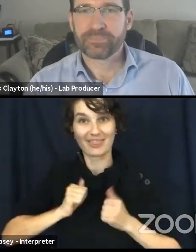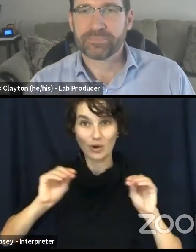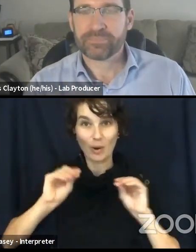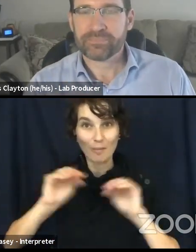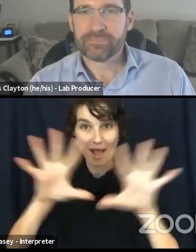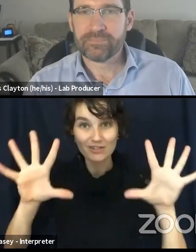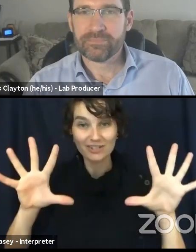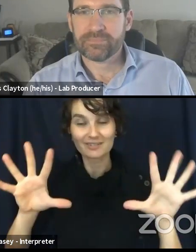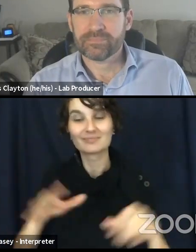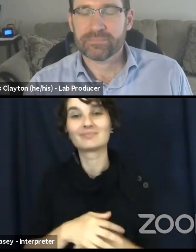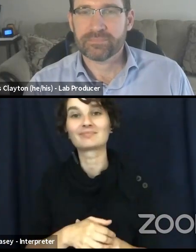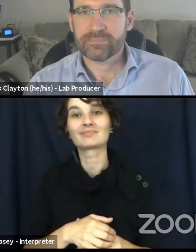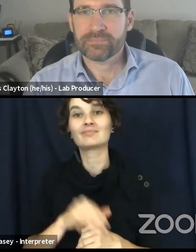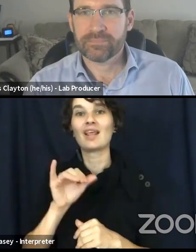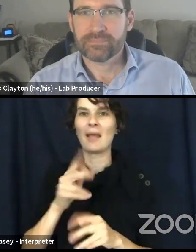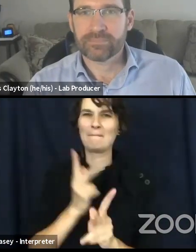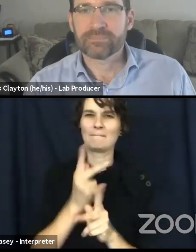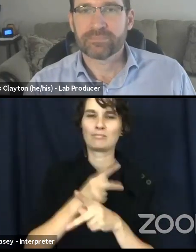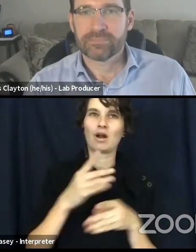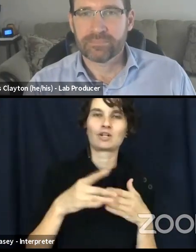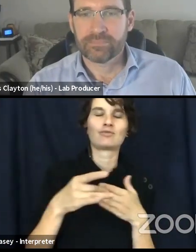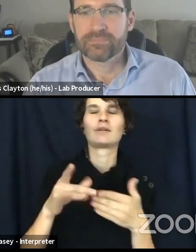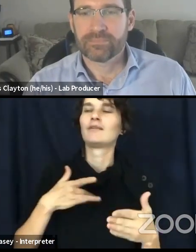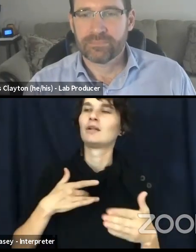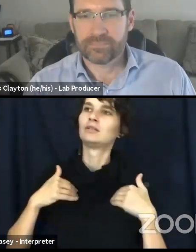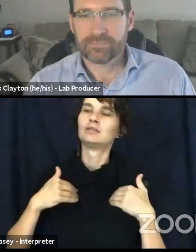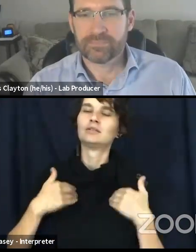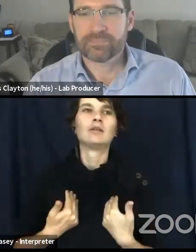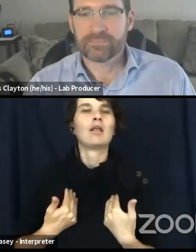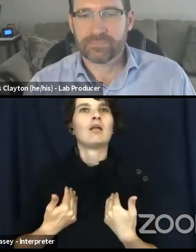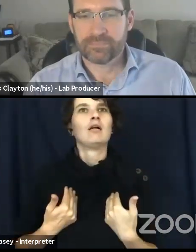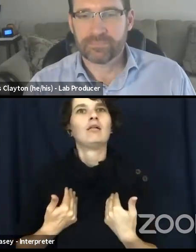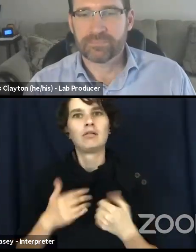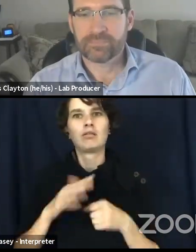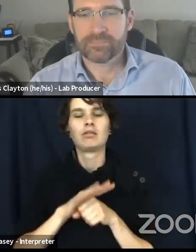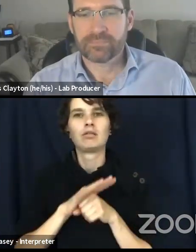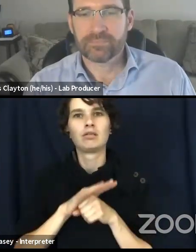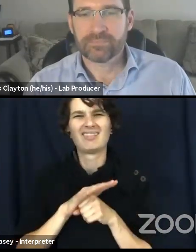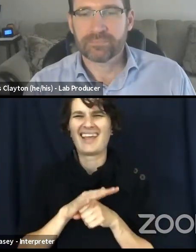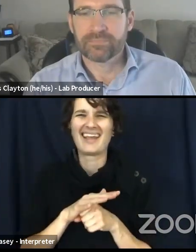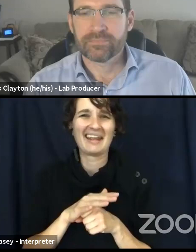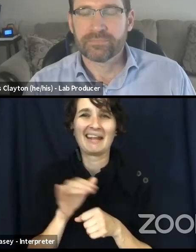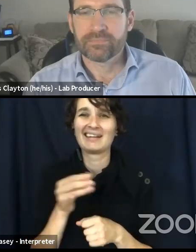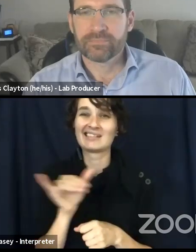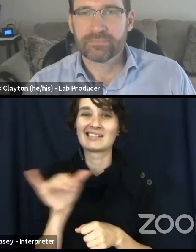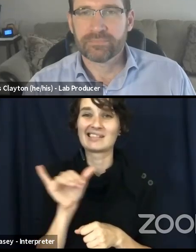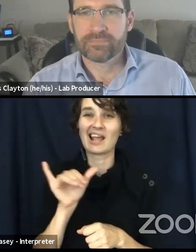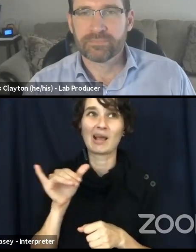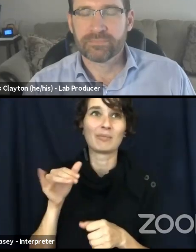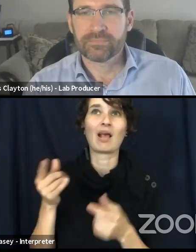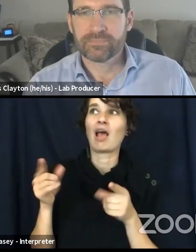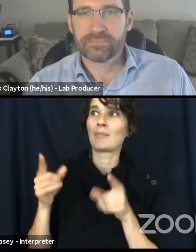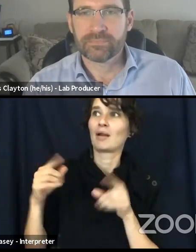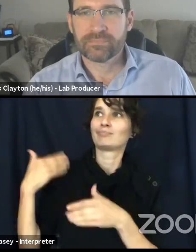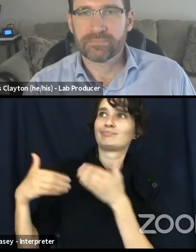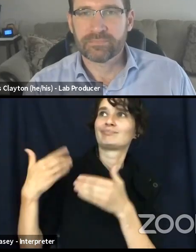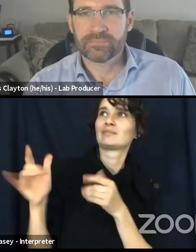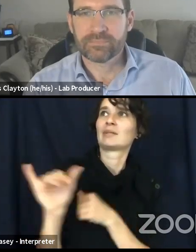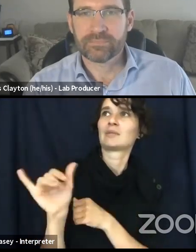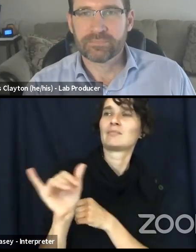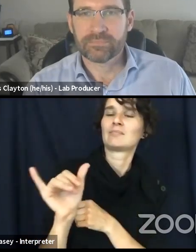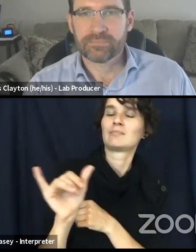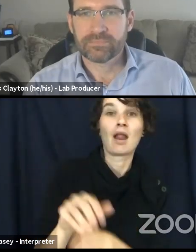product-driven production model can feel fatiguing and also just like a regurgitation of tried and true methods, and other ways of working can feel